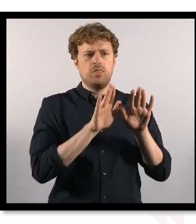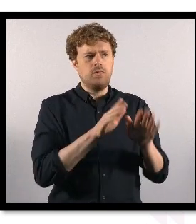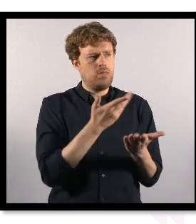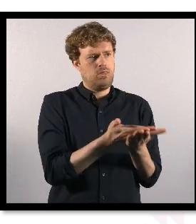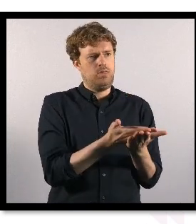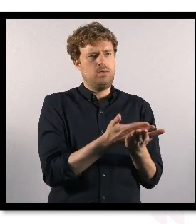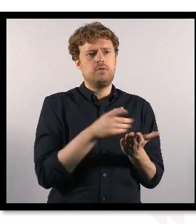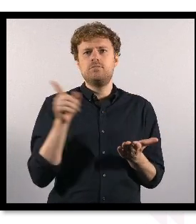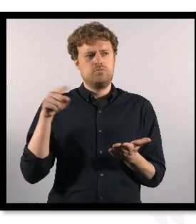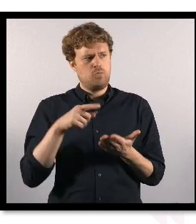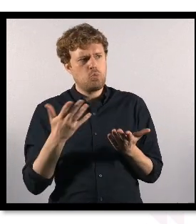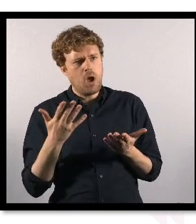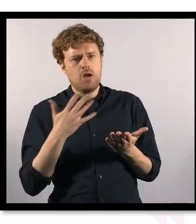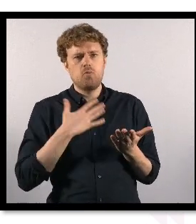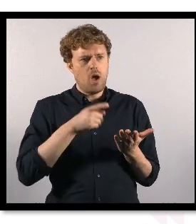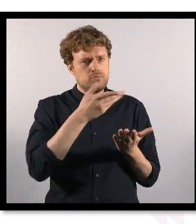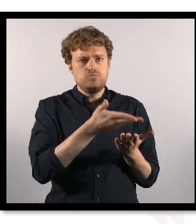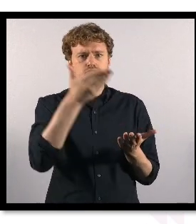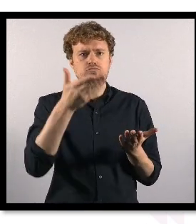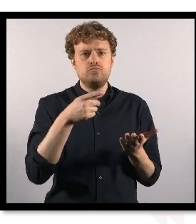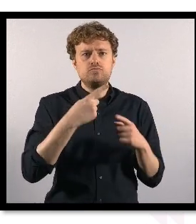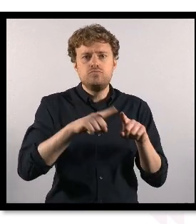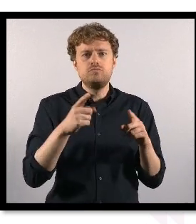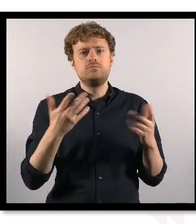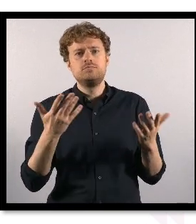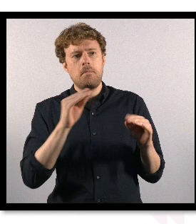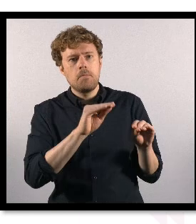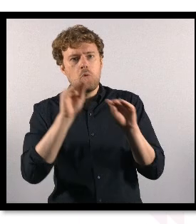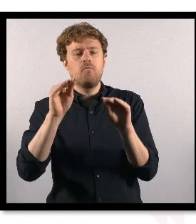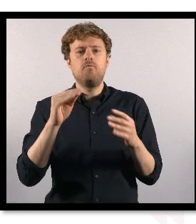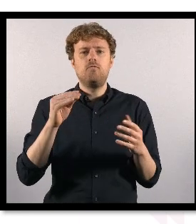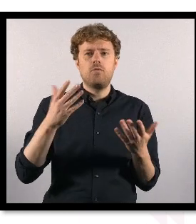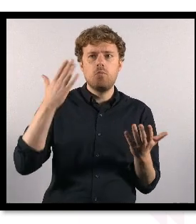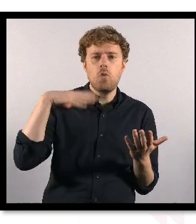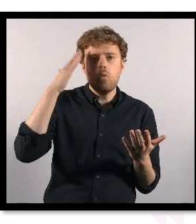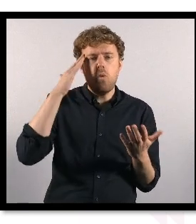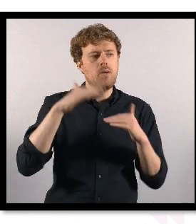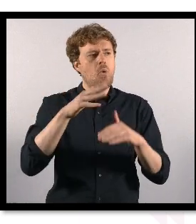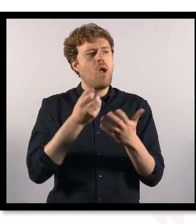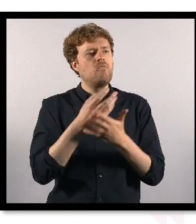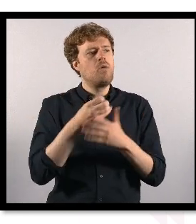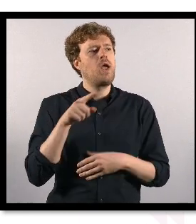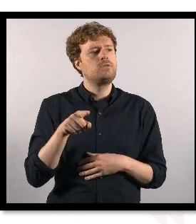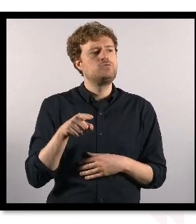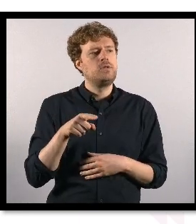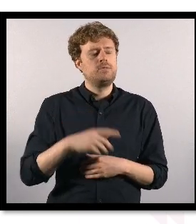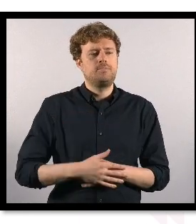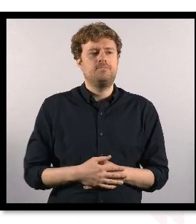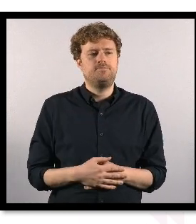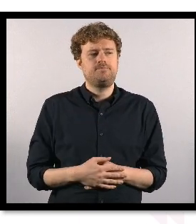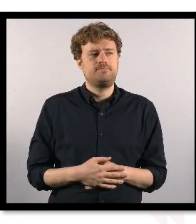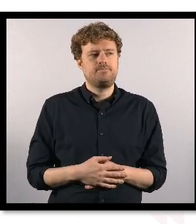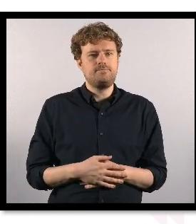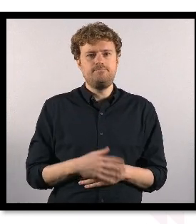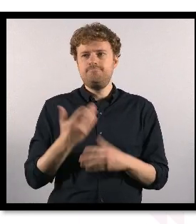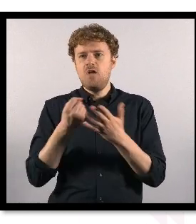process. Also, another request was to actually link the different maturity levels to project releases, so that if people are using, for